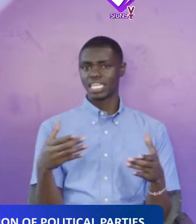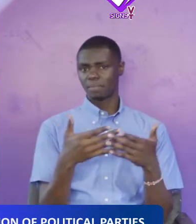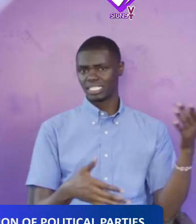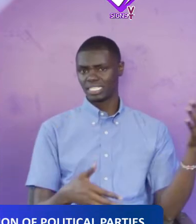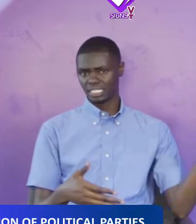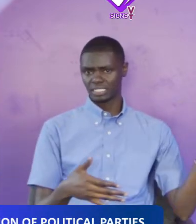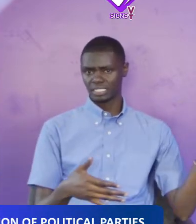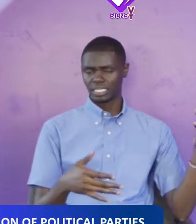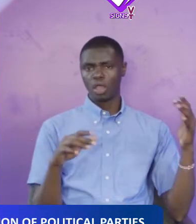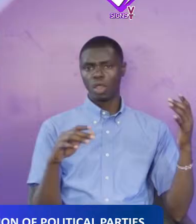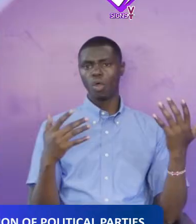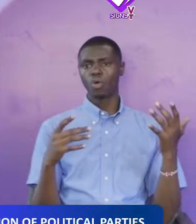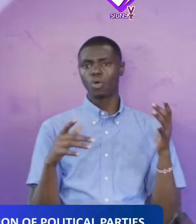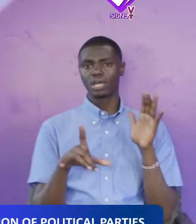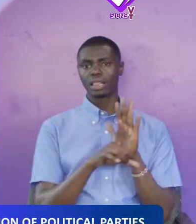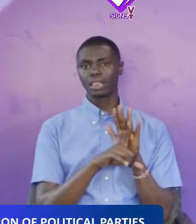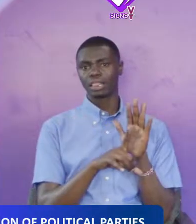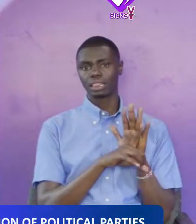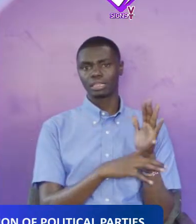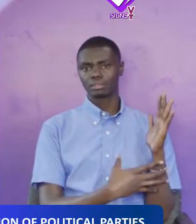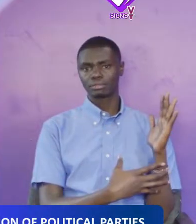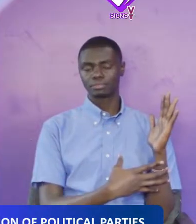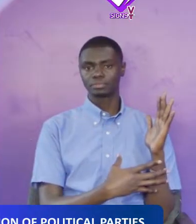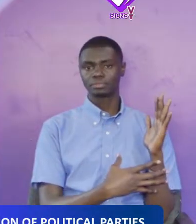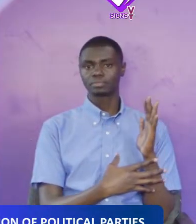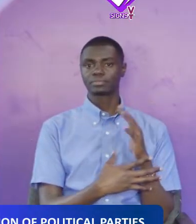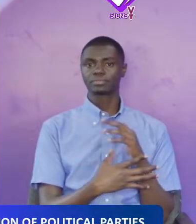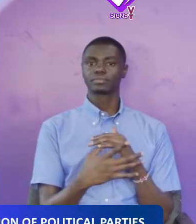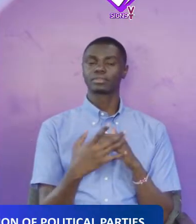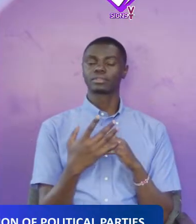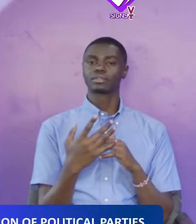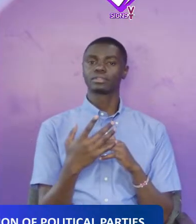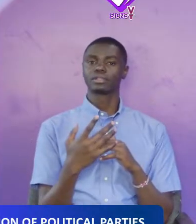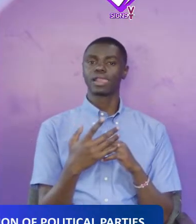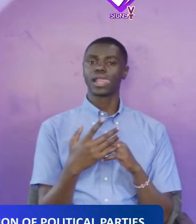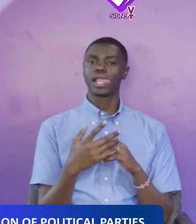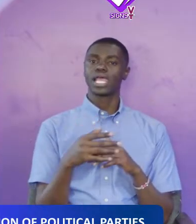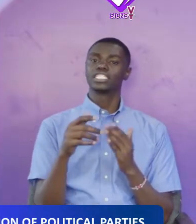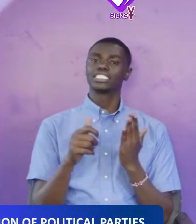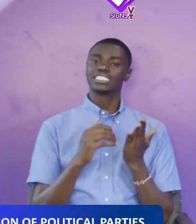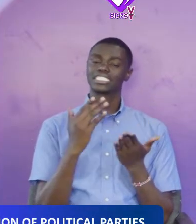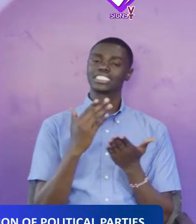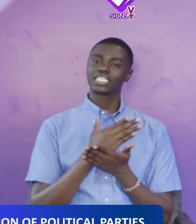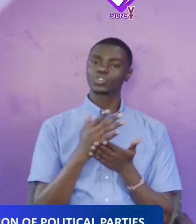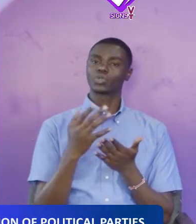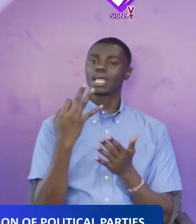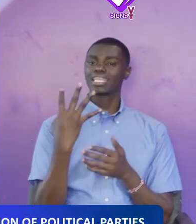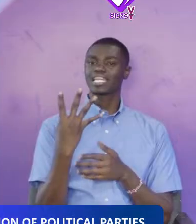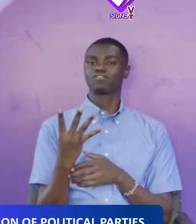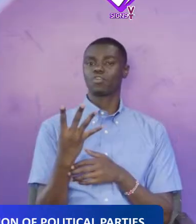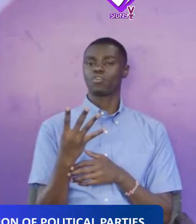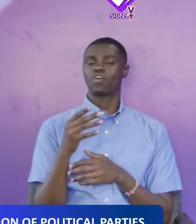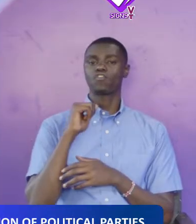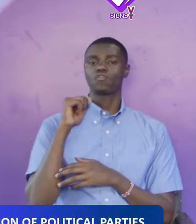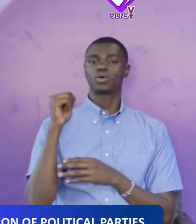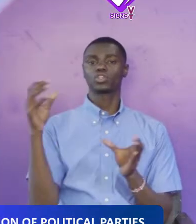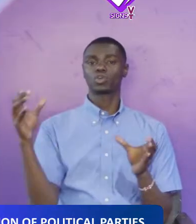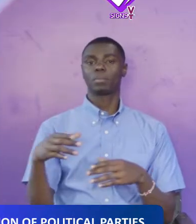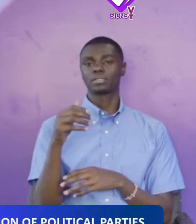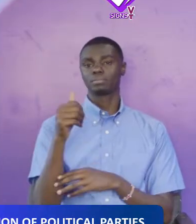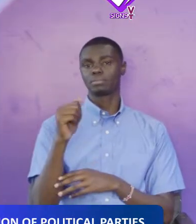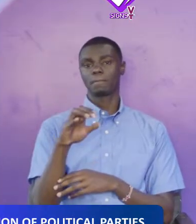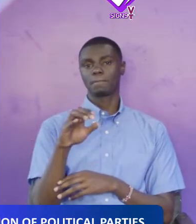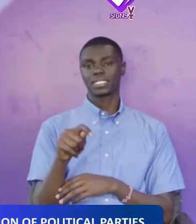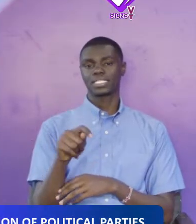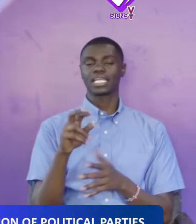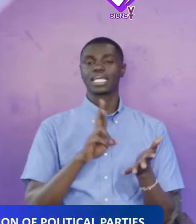in the legislation, the Yes, regulations? yes. Pursuant to Section 34 of the Political Parties Act, Yeah. the